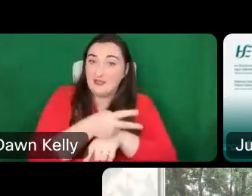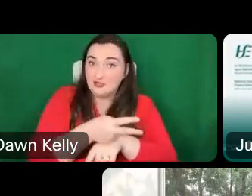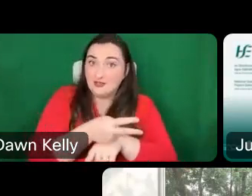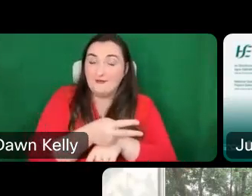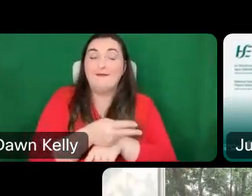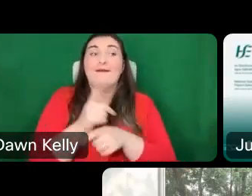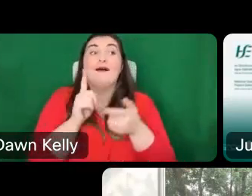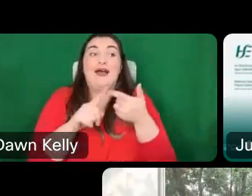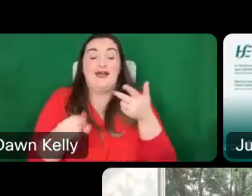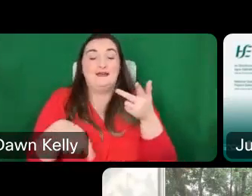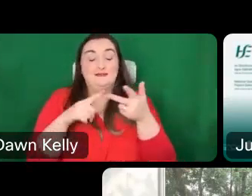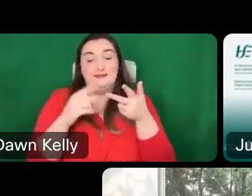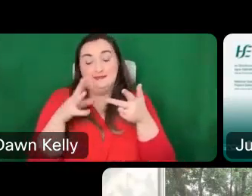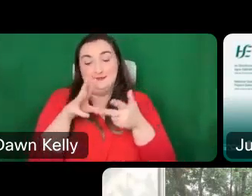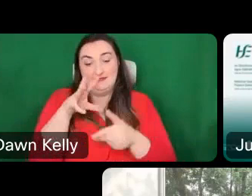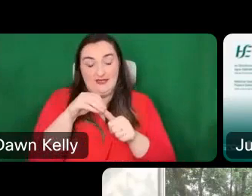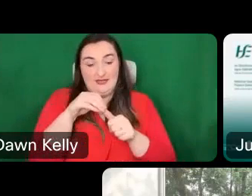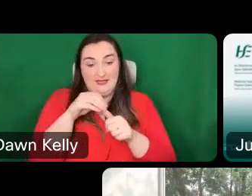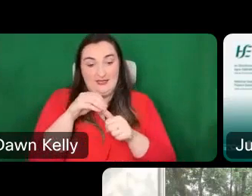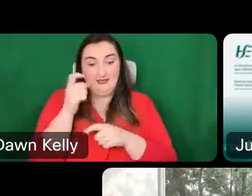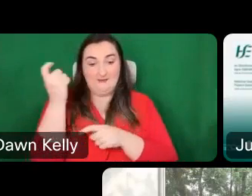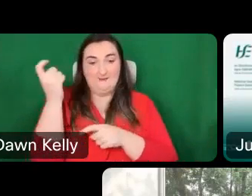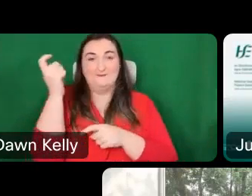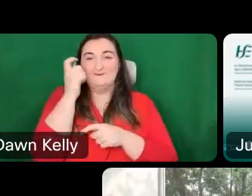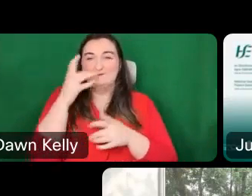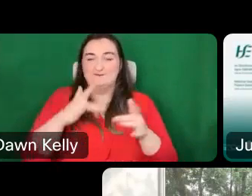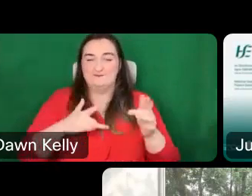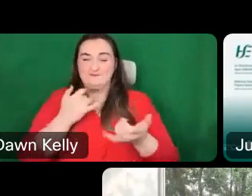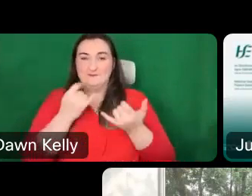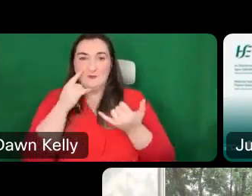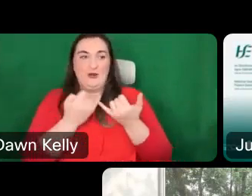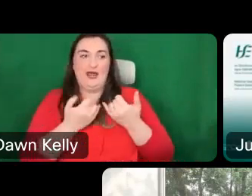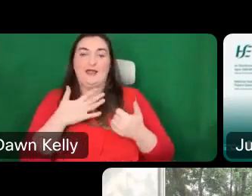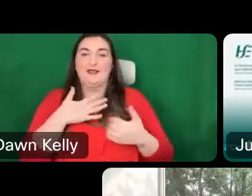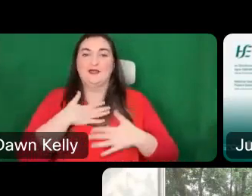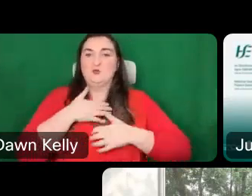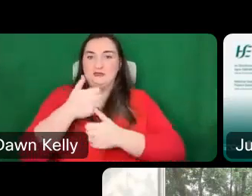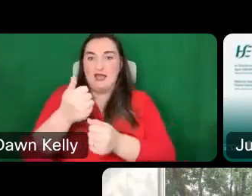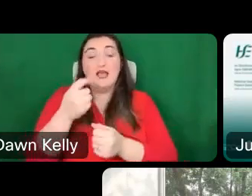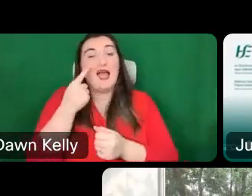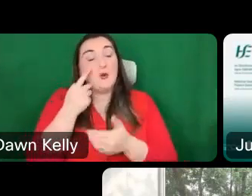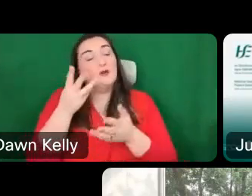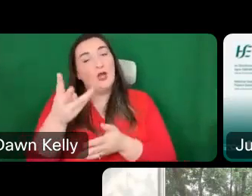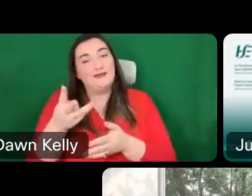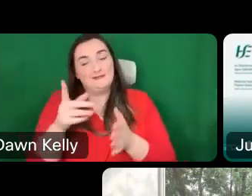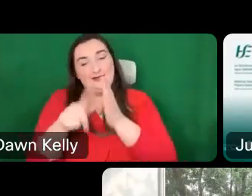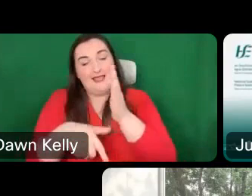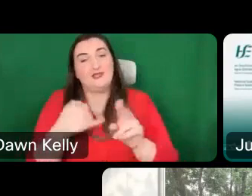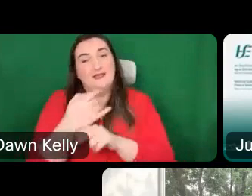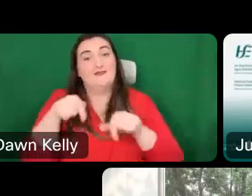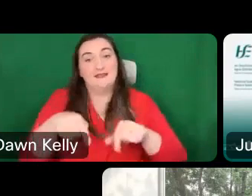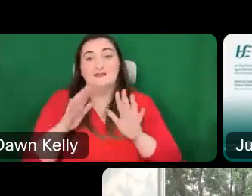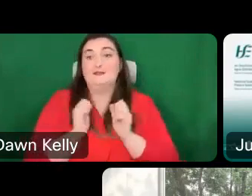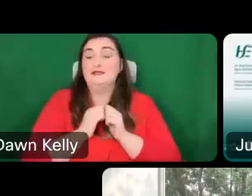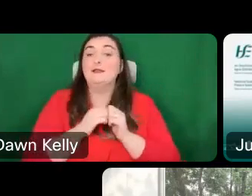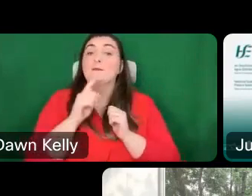particularly the suspected suicide, and I know that will be spoken to later on in this webinar. The reporting requirements, that's a